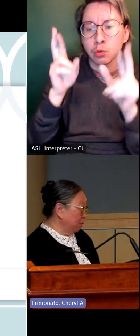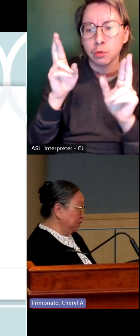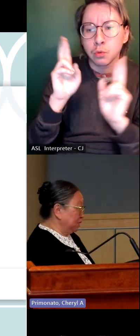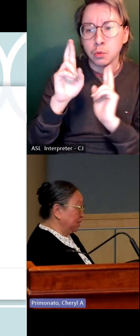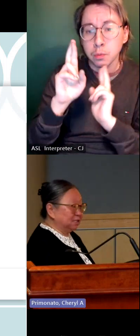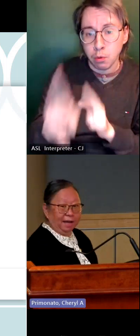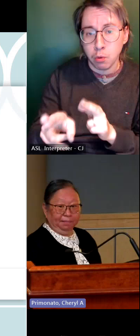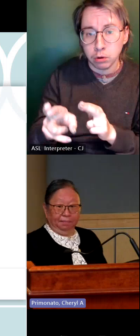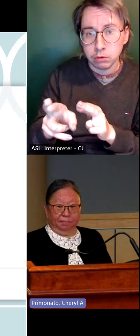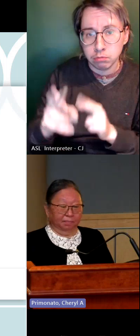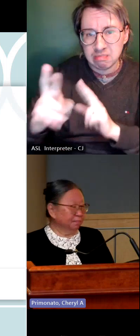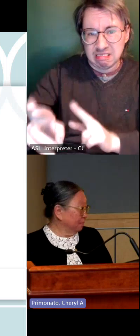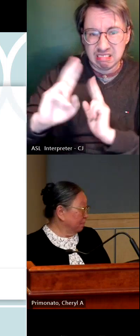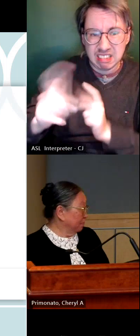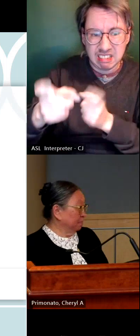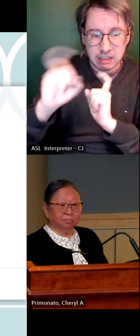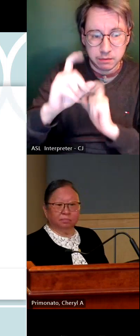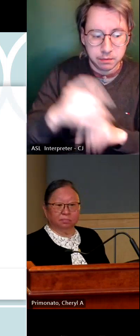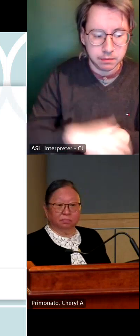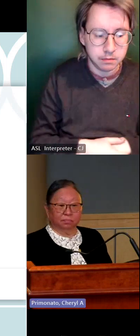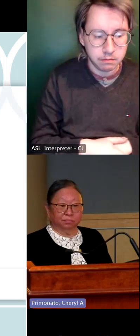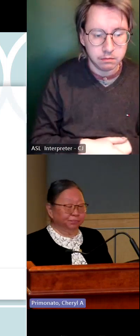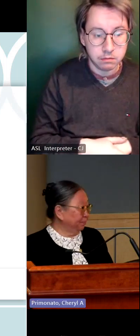Are there any questions at this time?